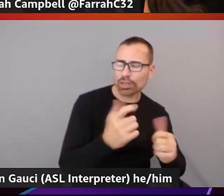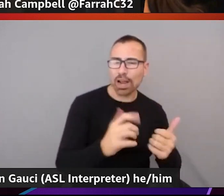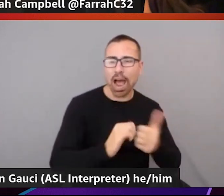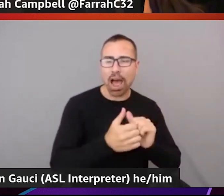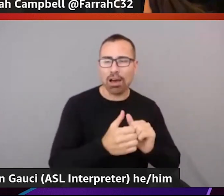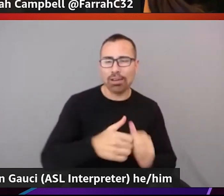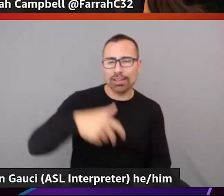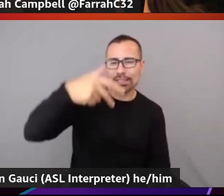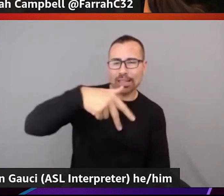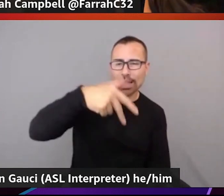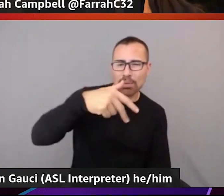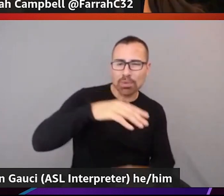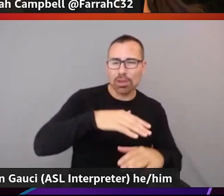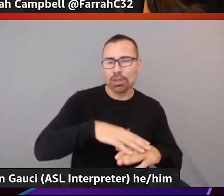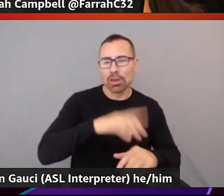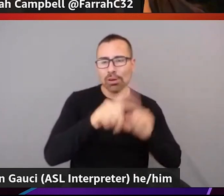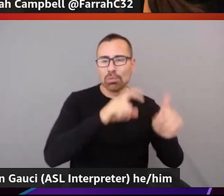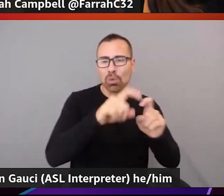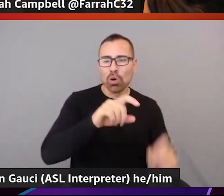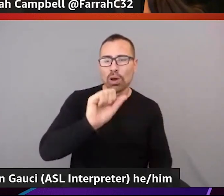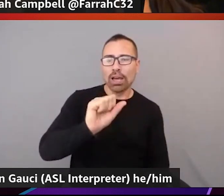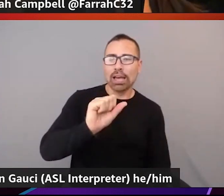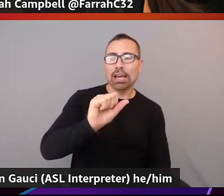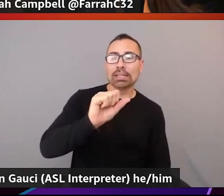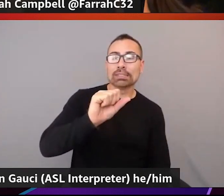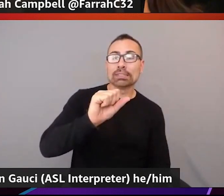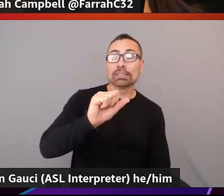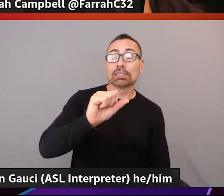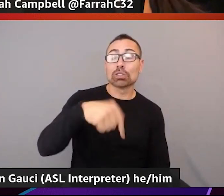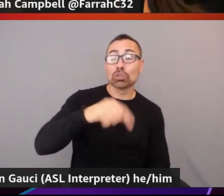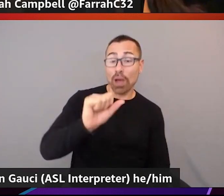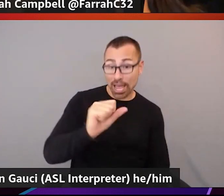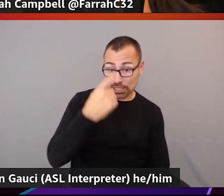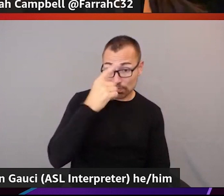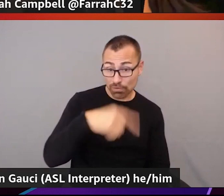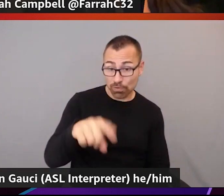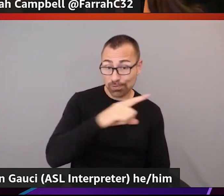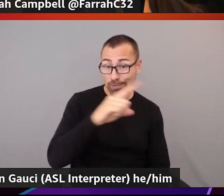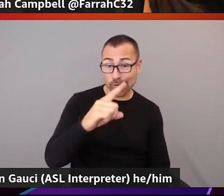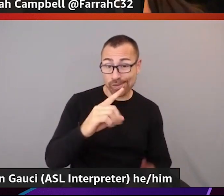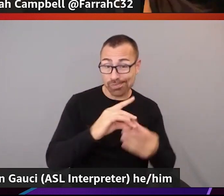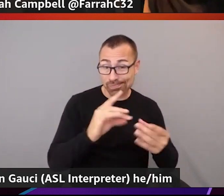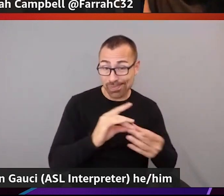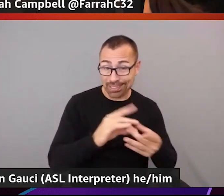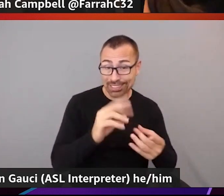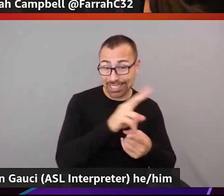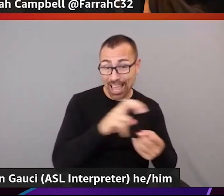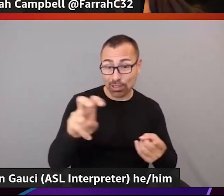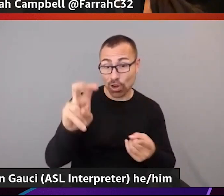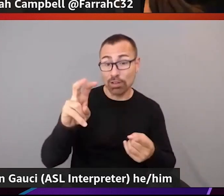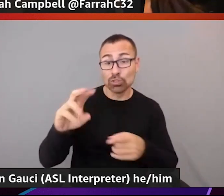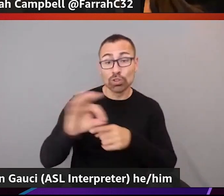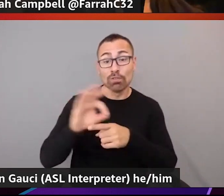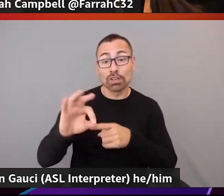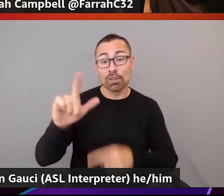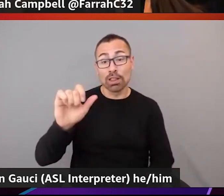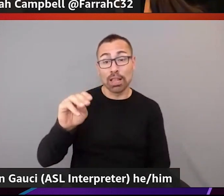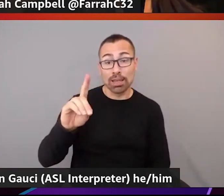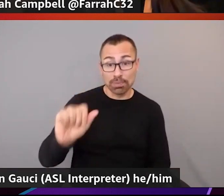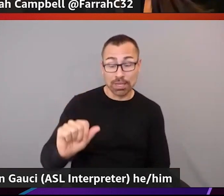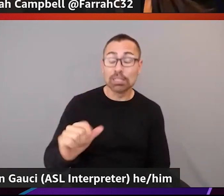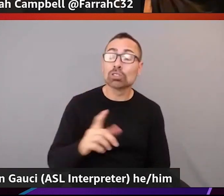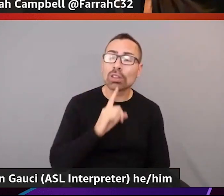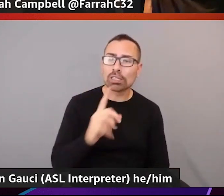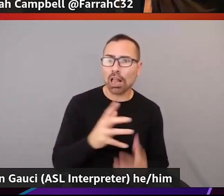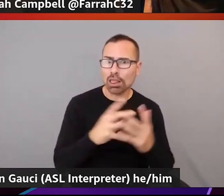pull SQS to get messages and then hand it off to the function? So there's a lot of talking there. We've had some teams where they